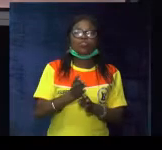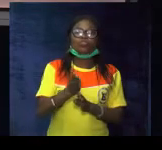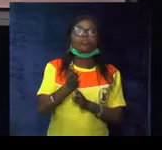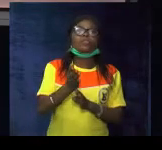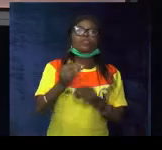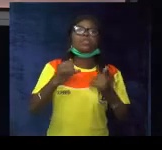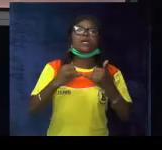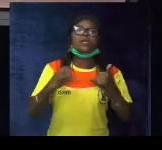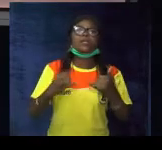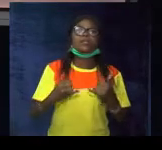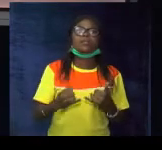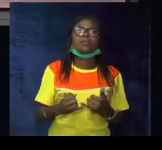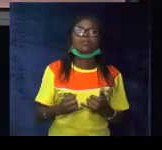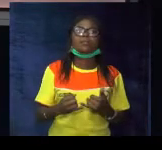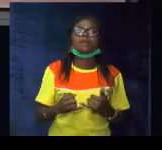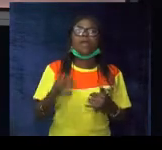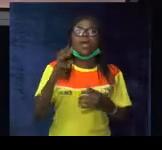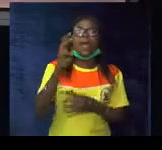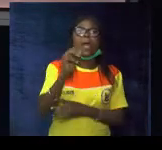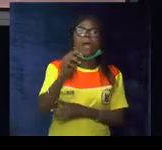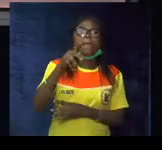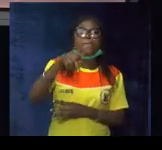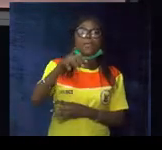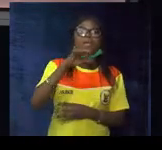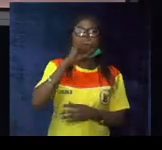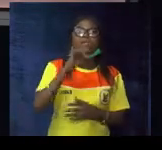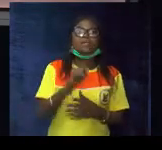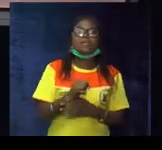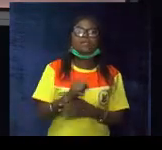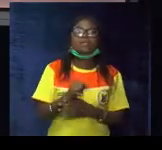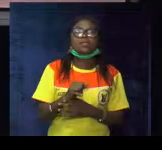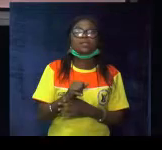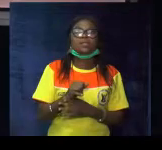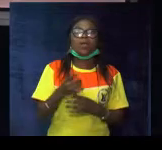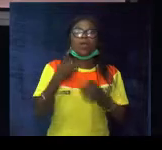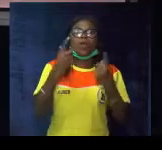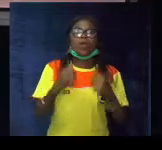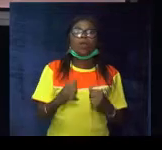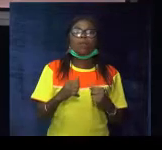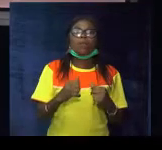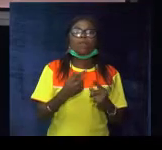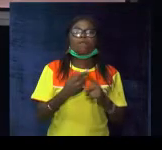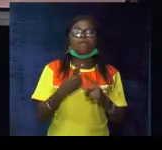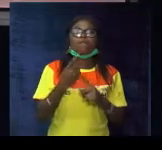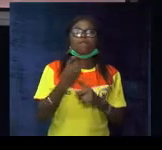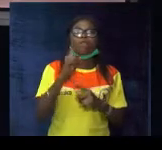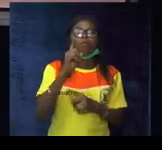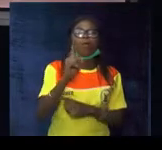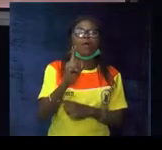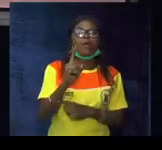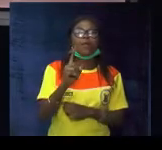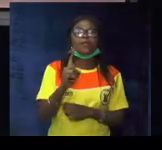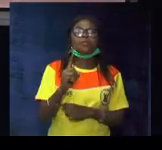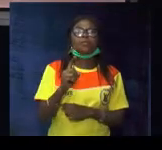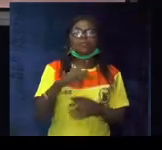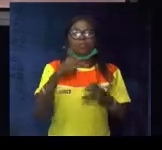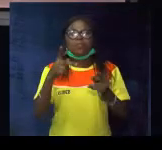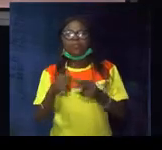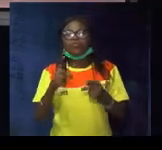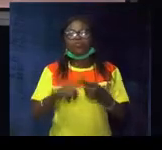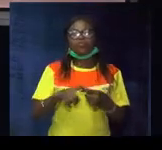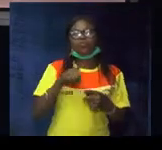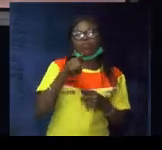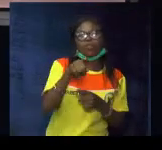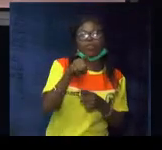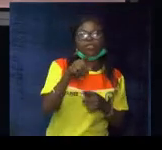you. Now MP. That MP is coming from one end, touching the circumference here,